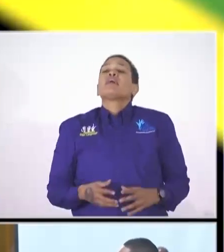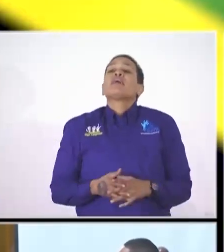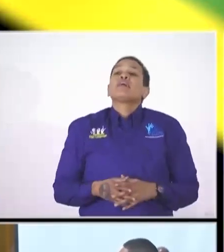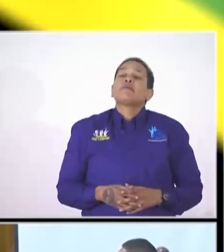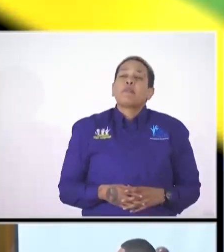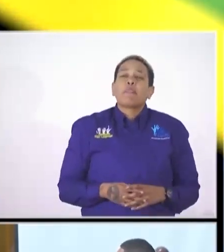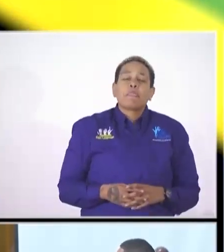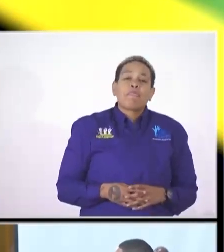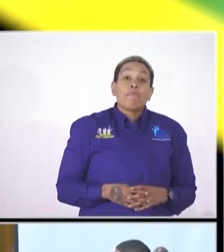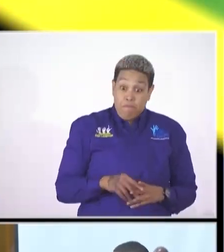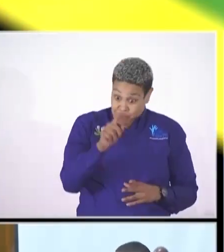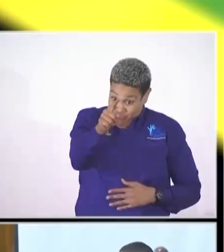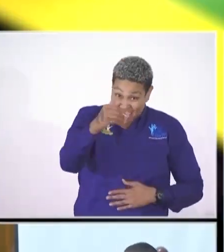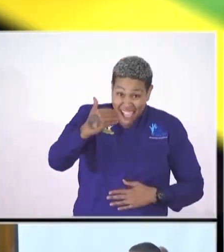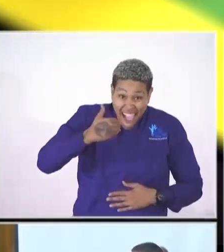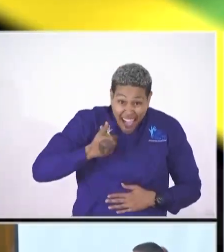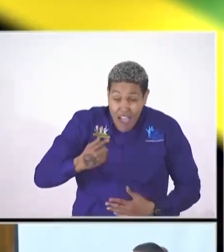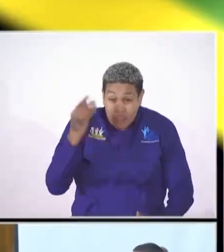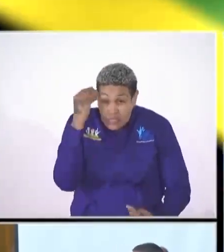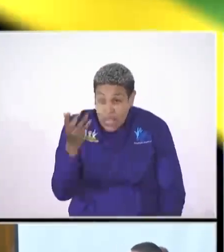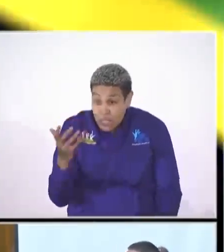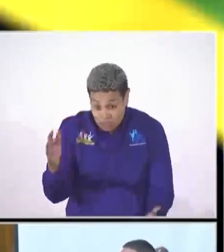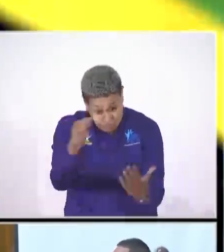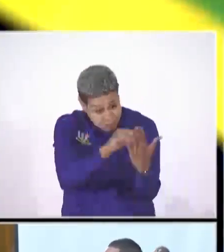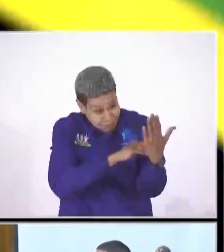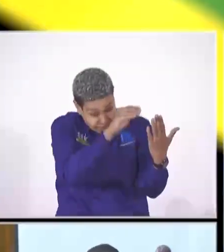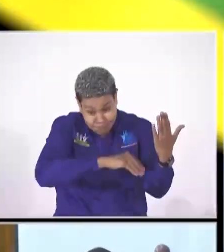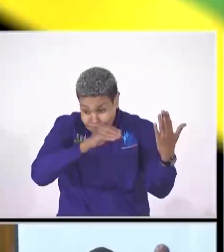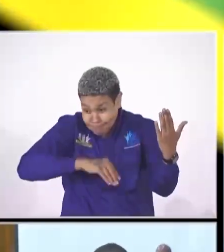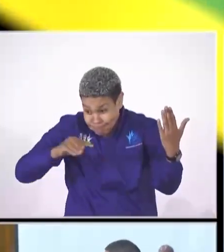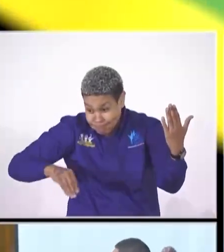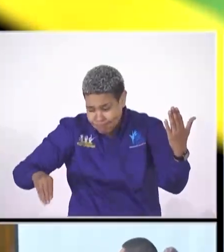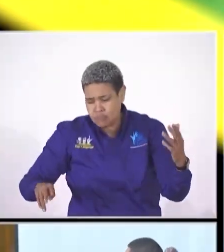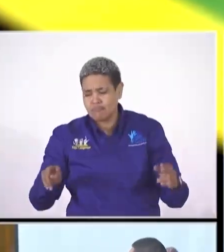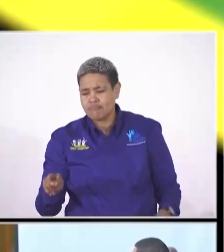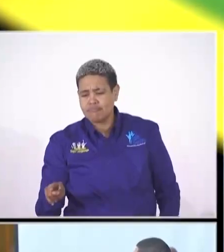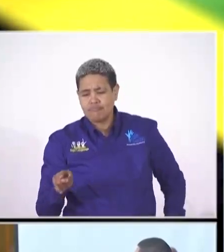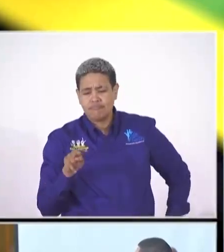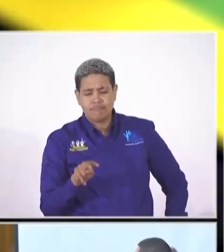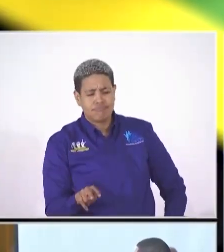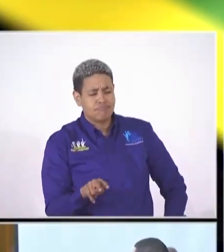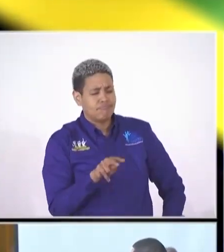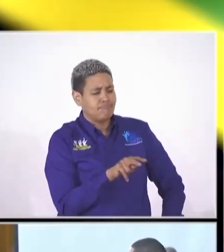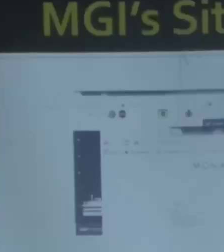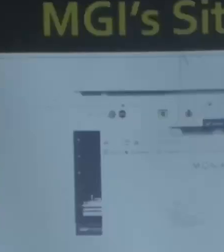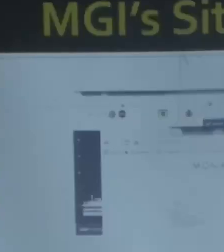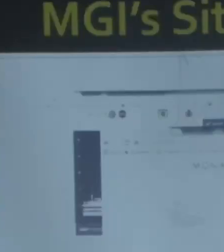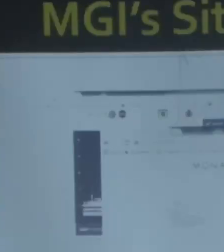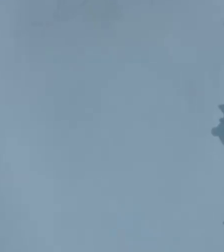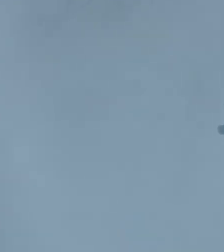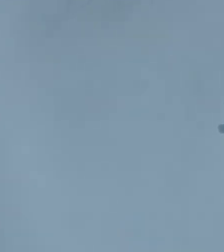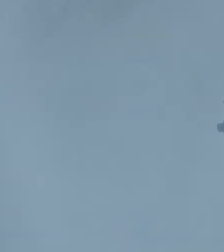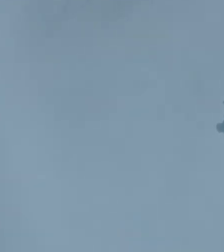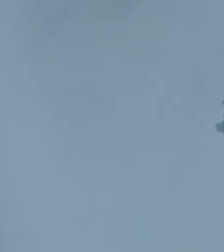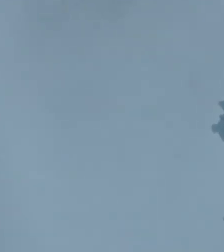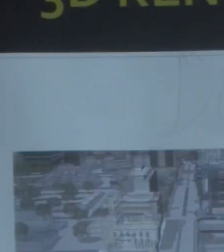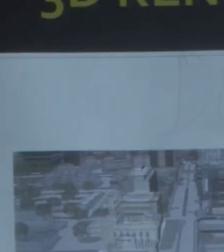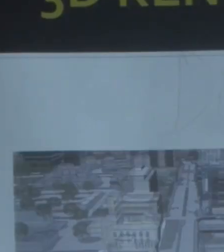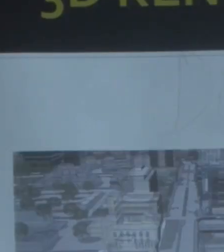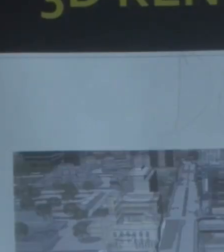And once you have that data, and you can probe it, then you can start to plan